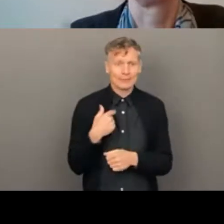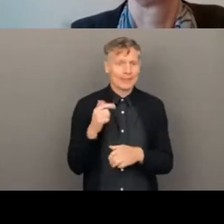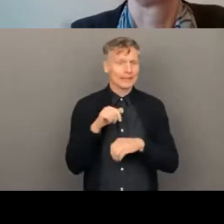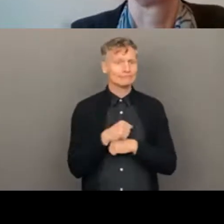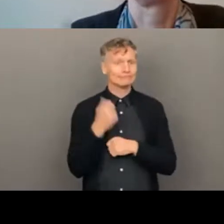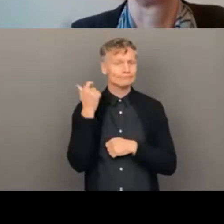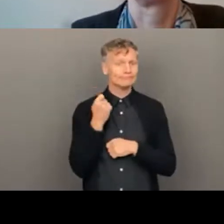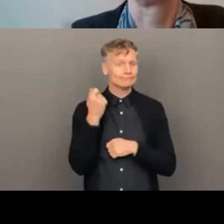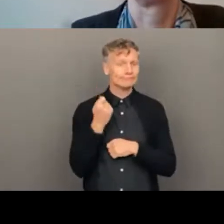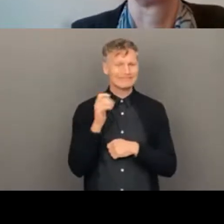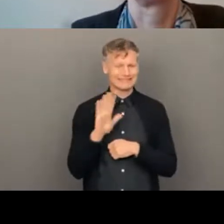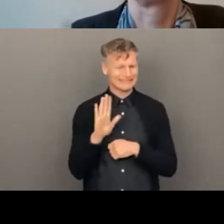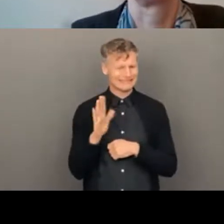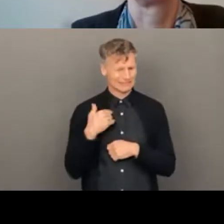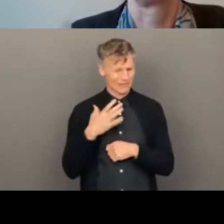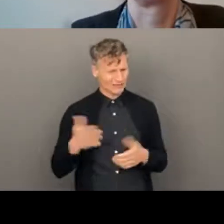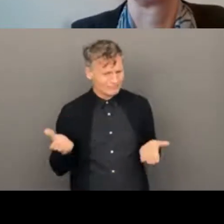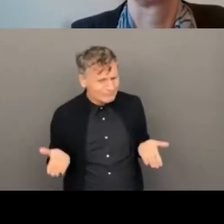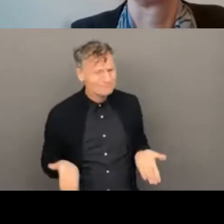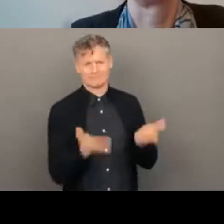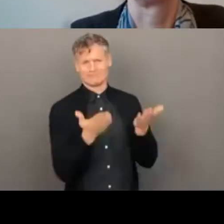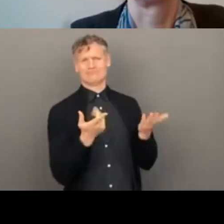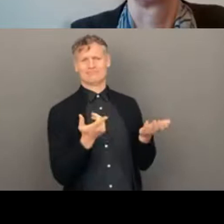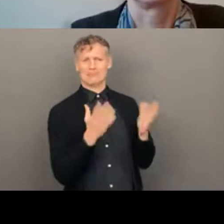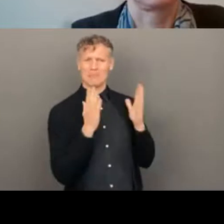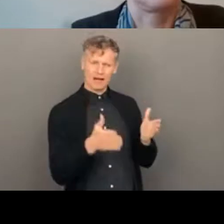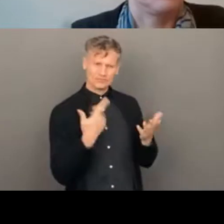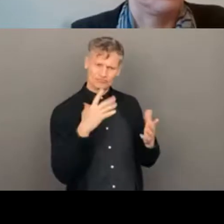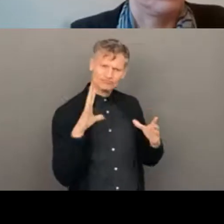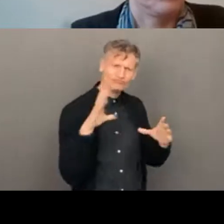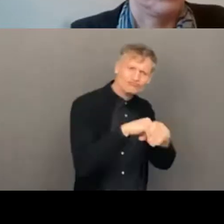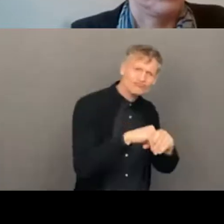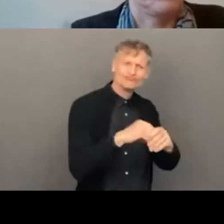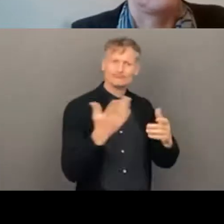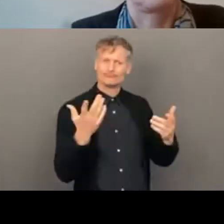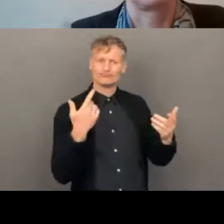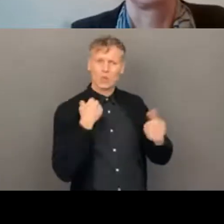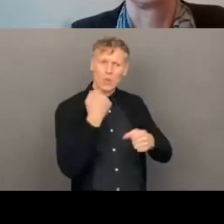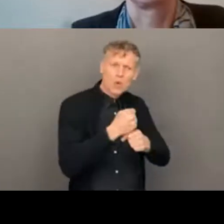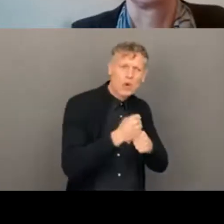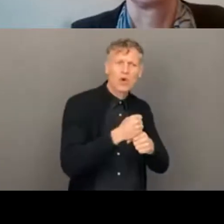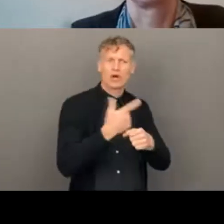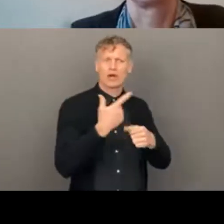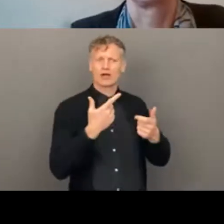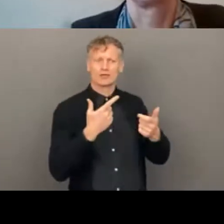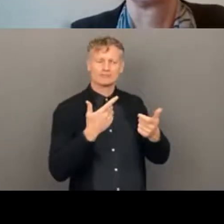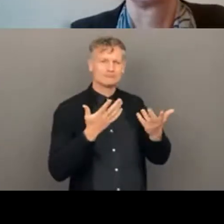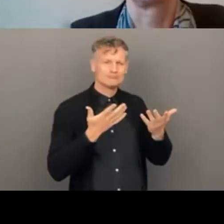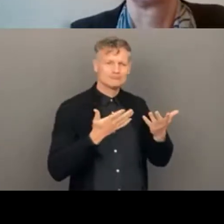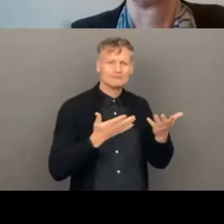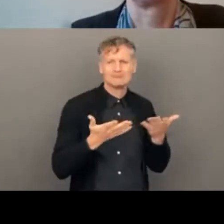also take consideration of the capabilities of people with disability as they are engaged in